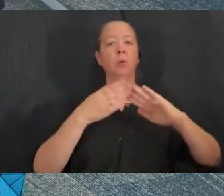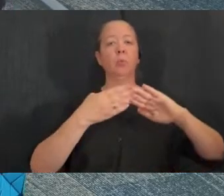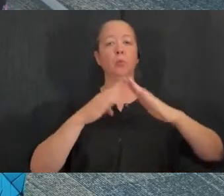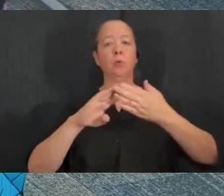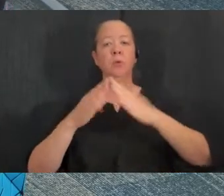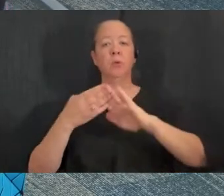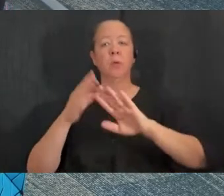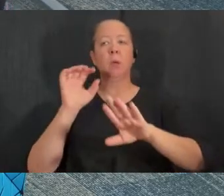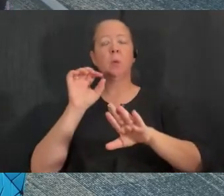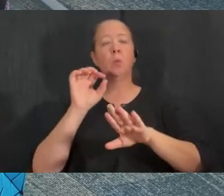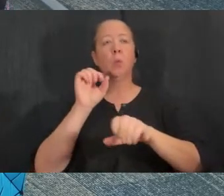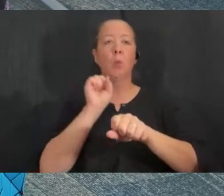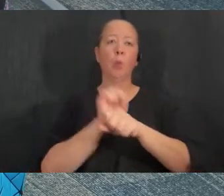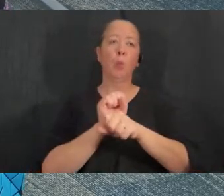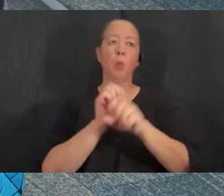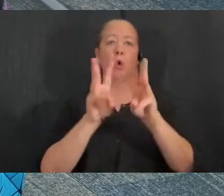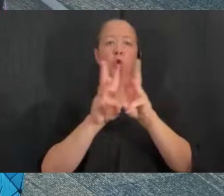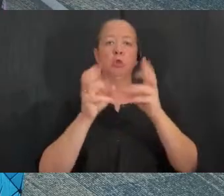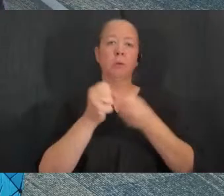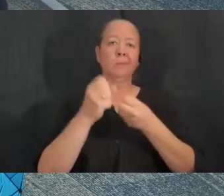space that,